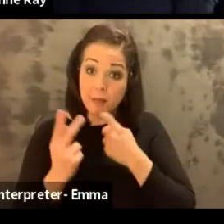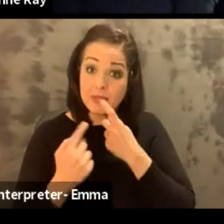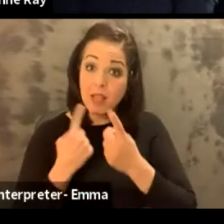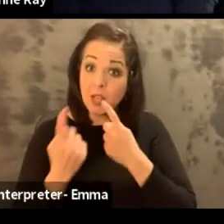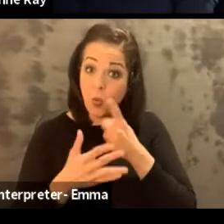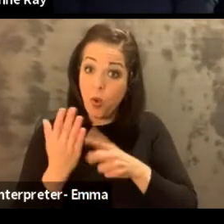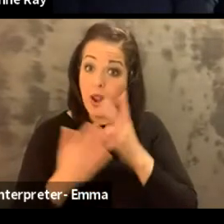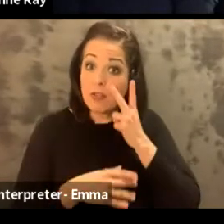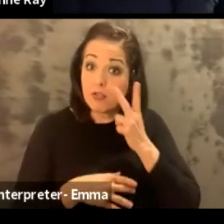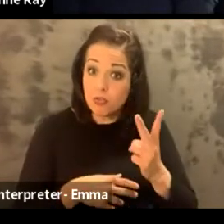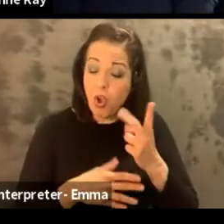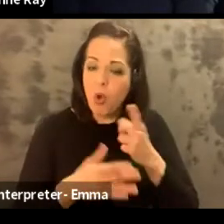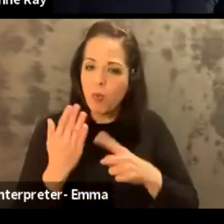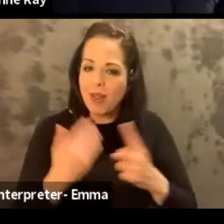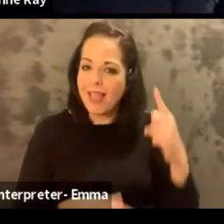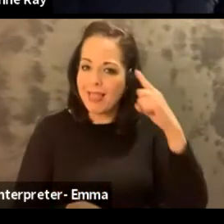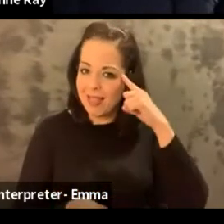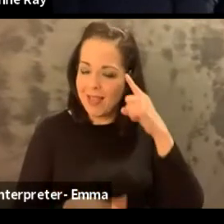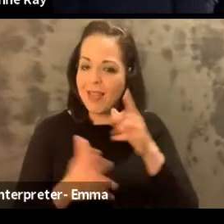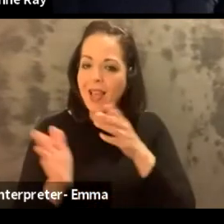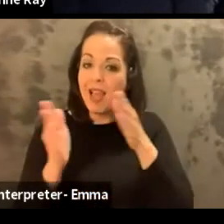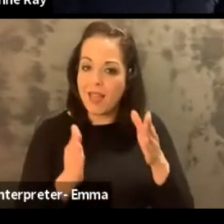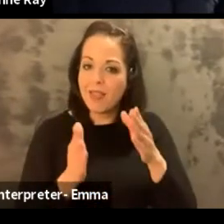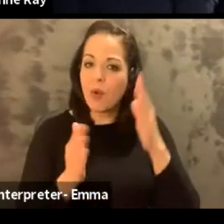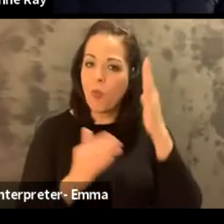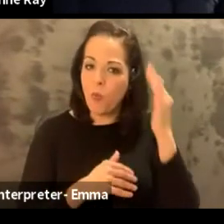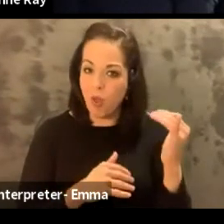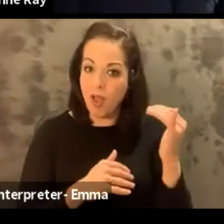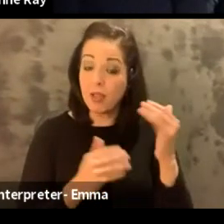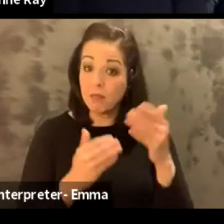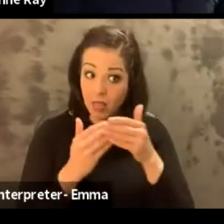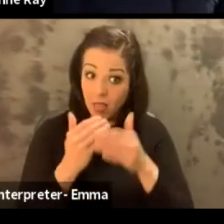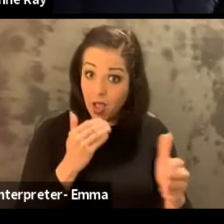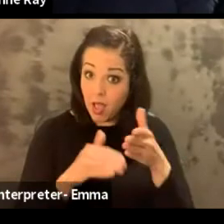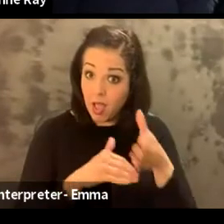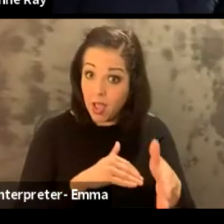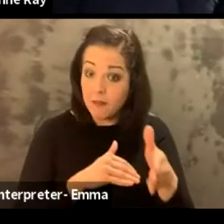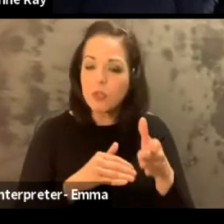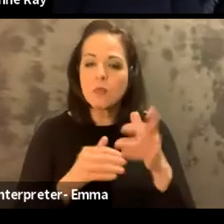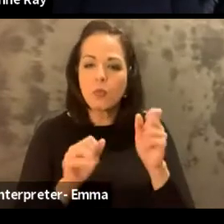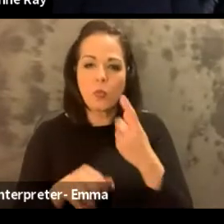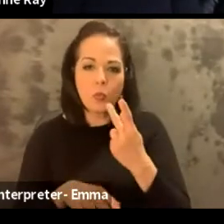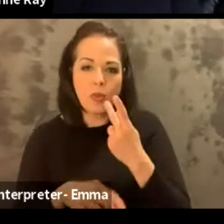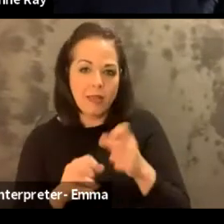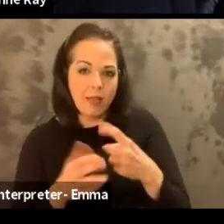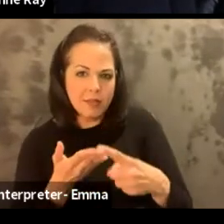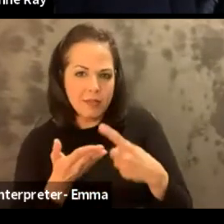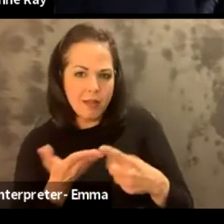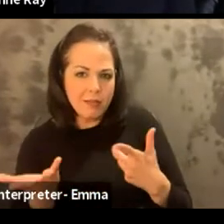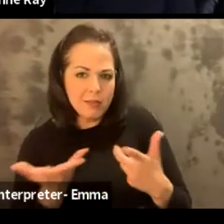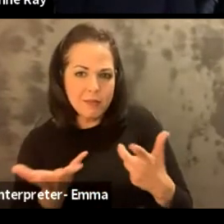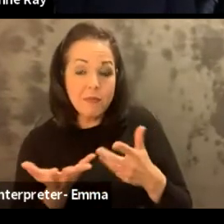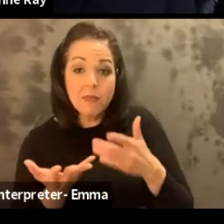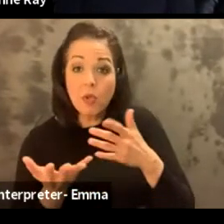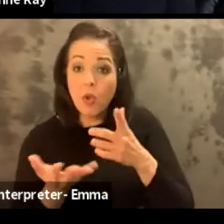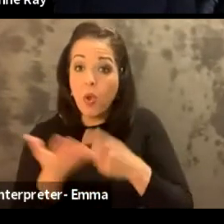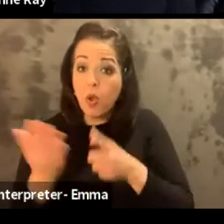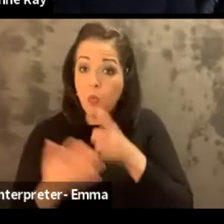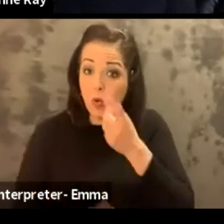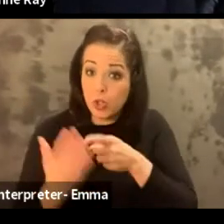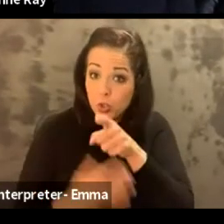and why. And then after that, you know, we can have a dialogue about what you saw and who you are and what you think and